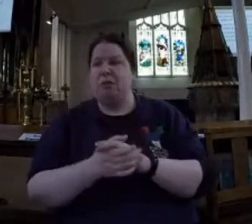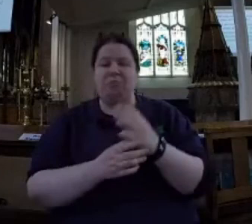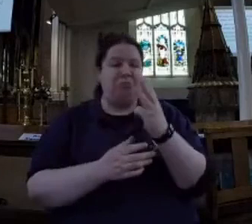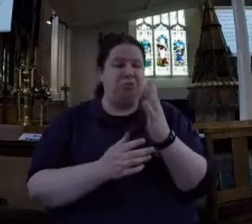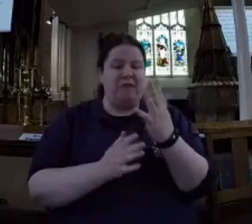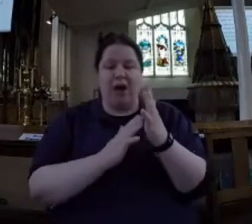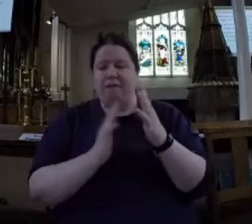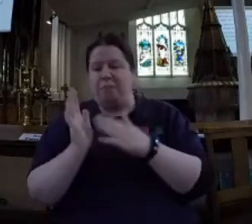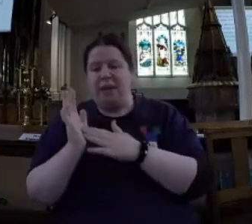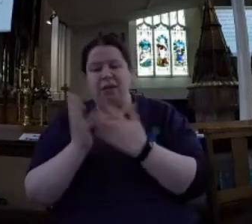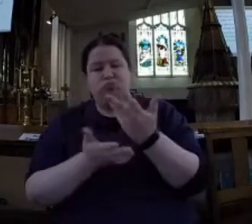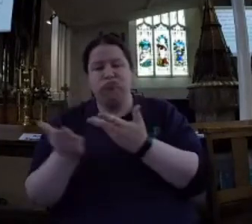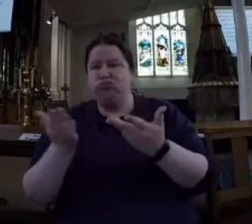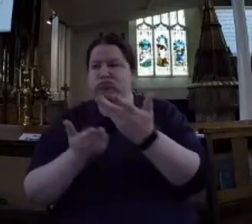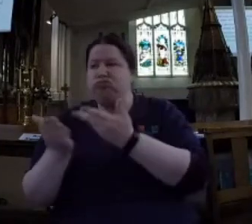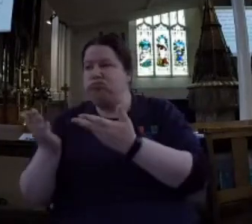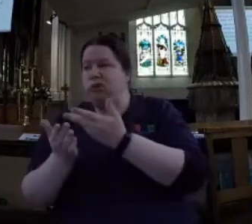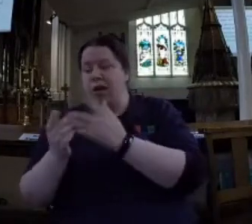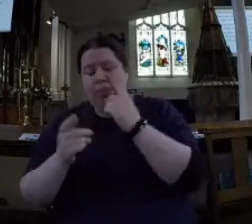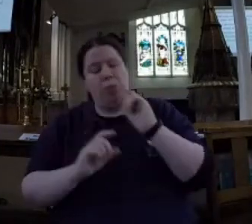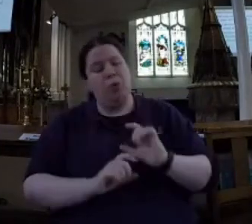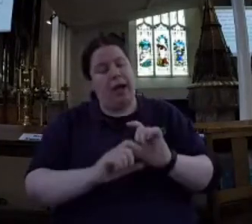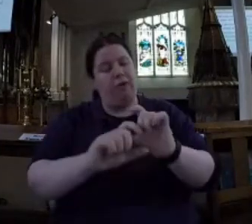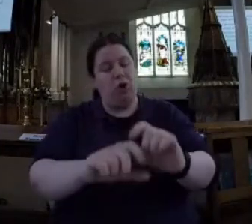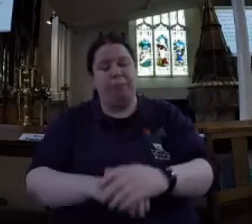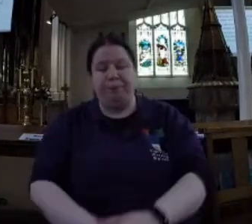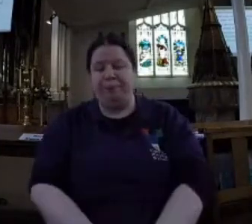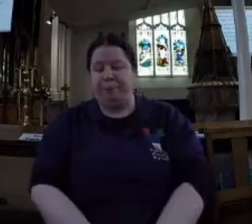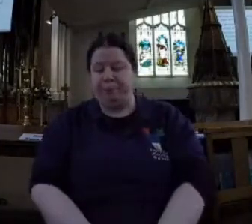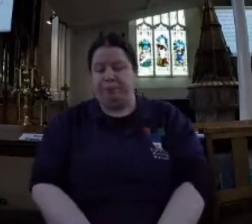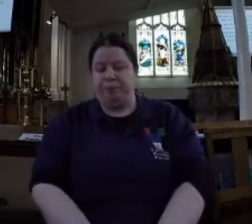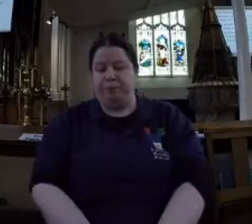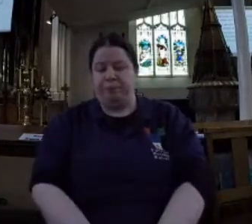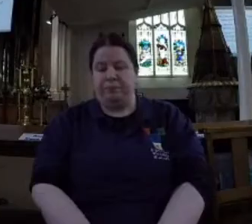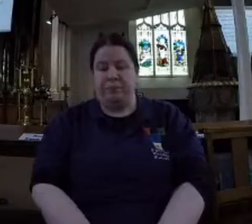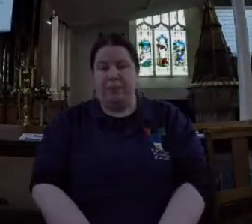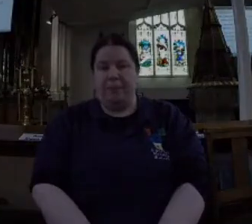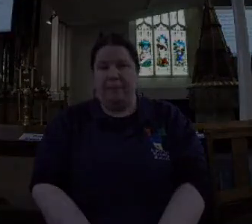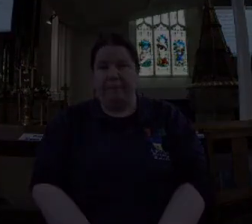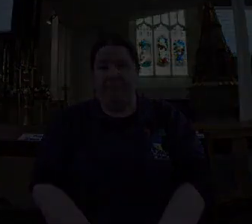to 5 minutes and then we'll carry on towards the end of the service. Jim will come up.